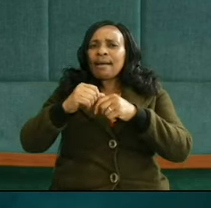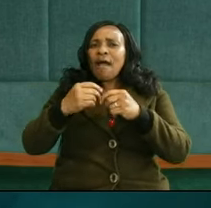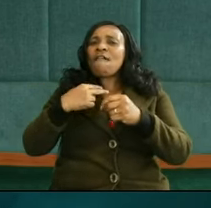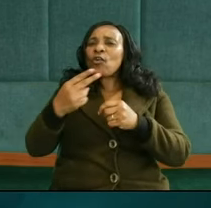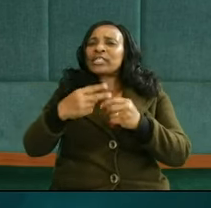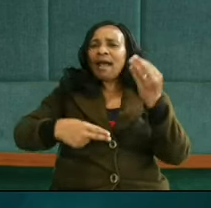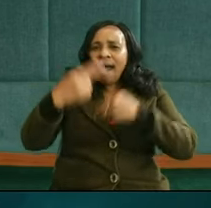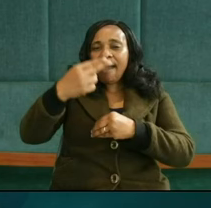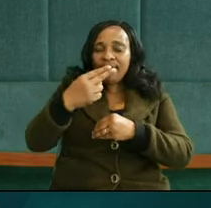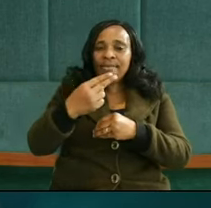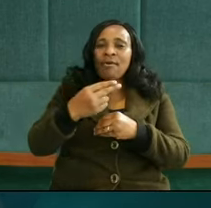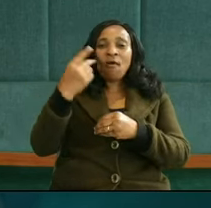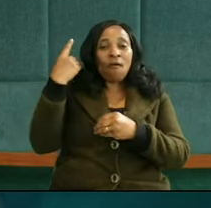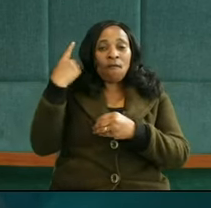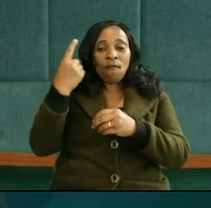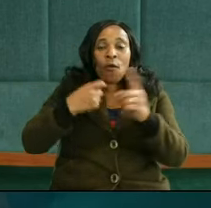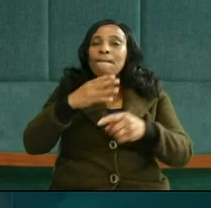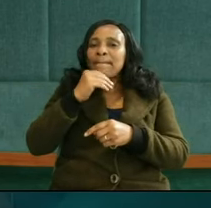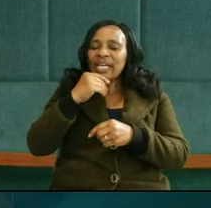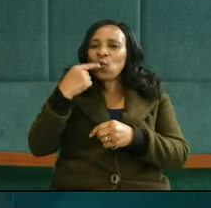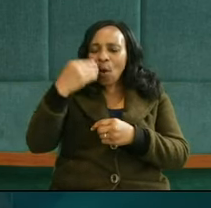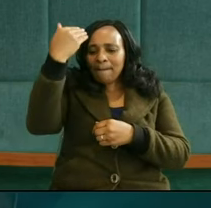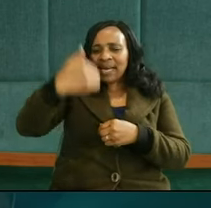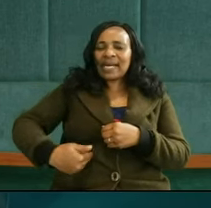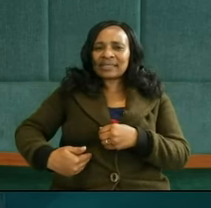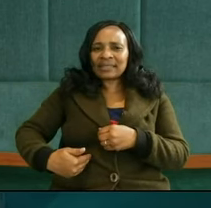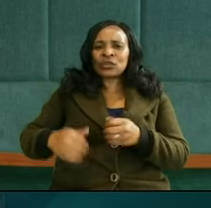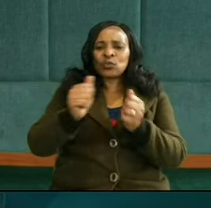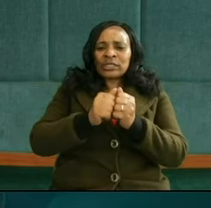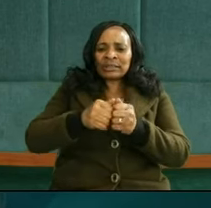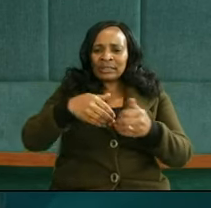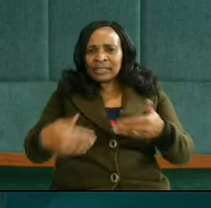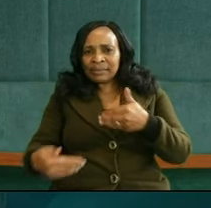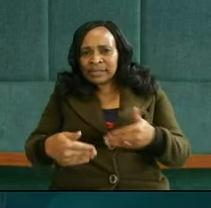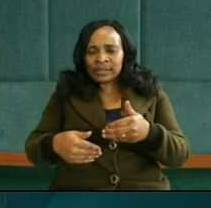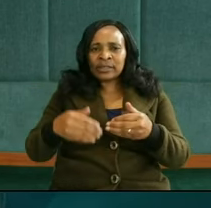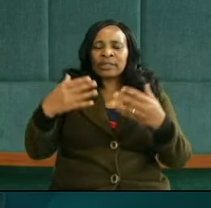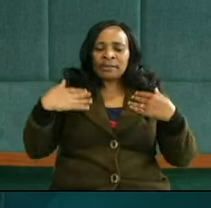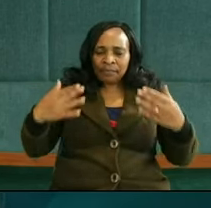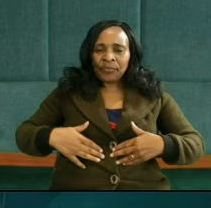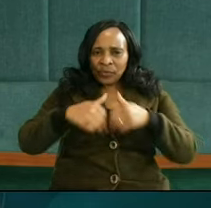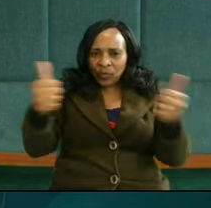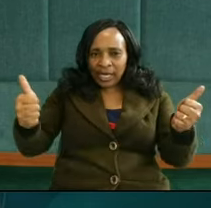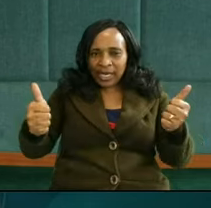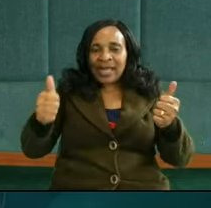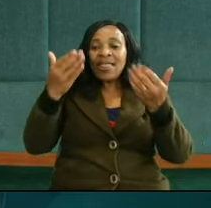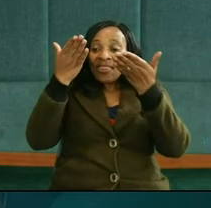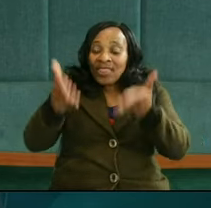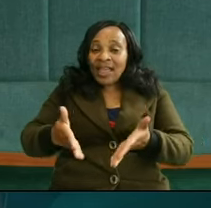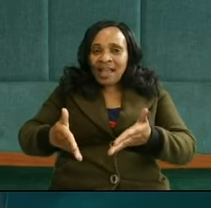were possessed, and many who were paralyzed and lame were healed. There was great joy in the